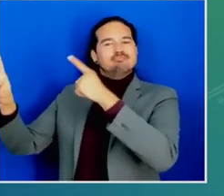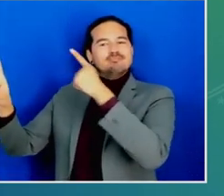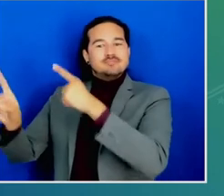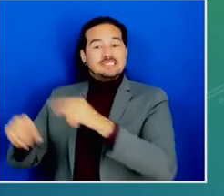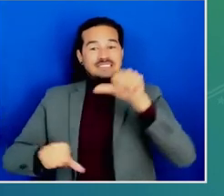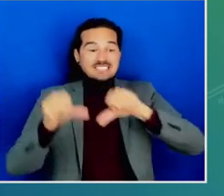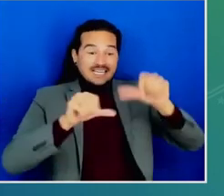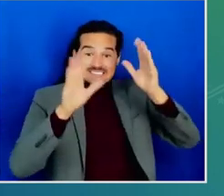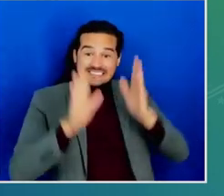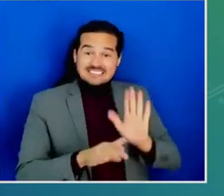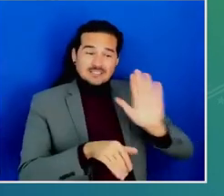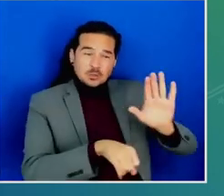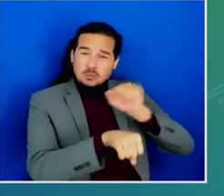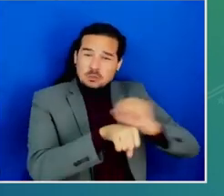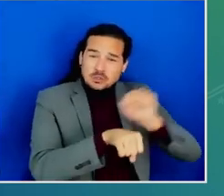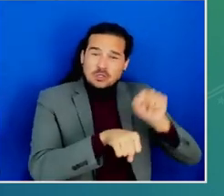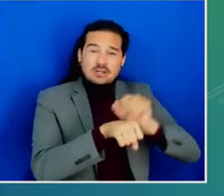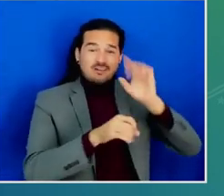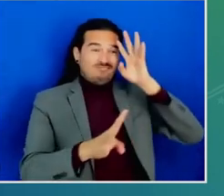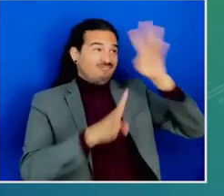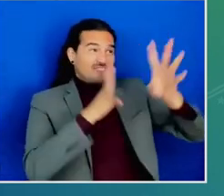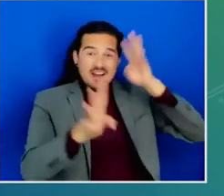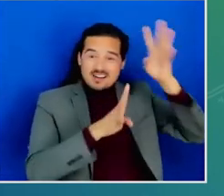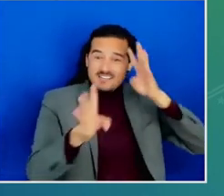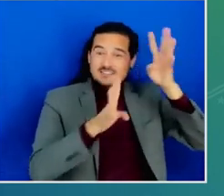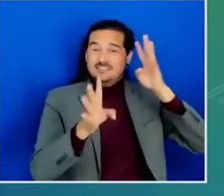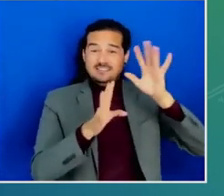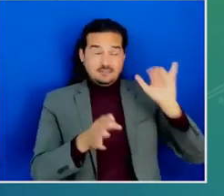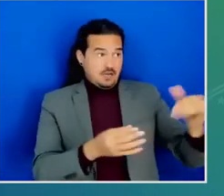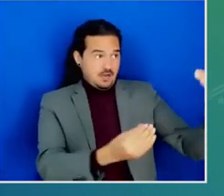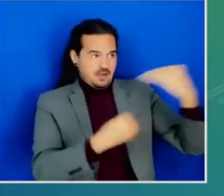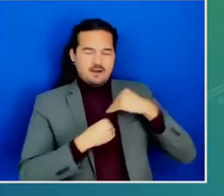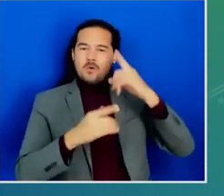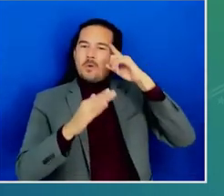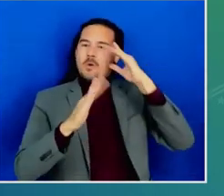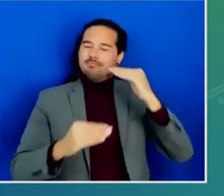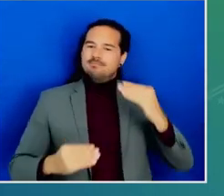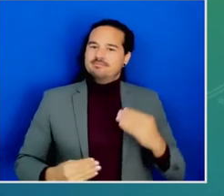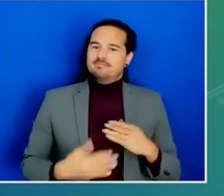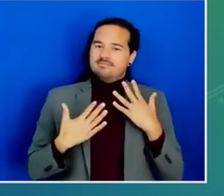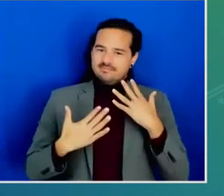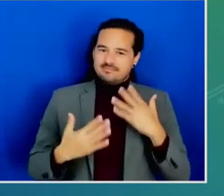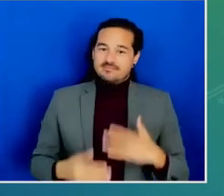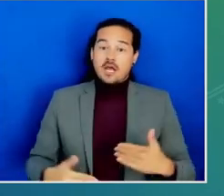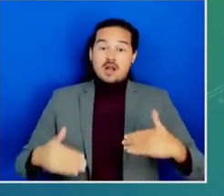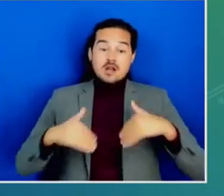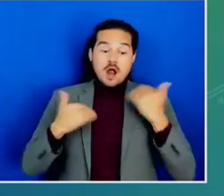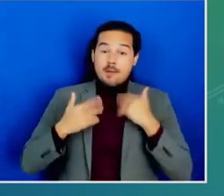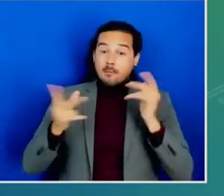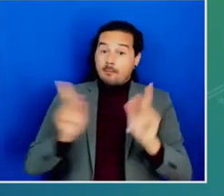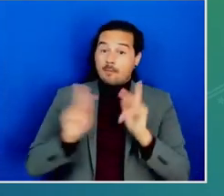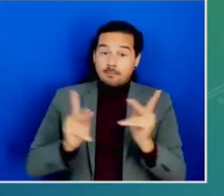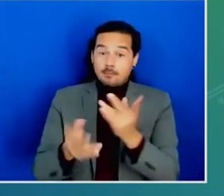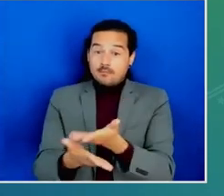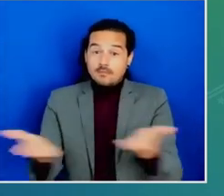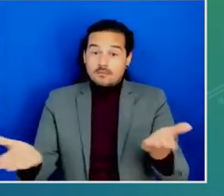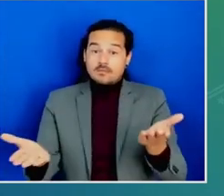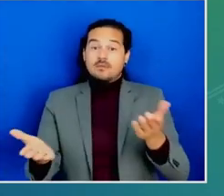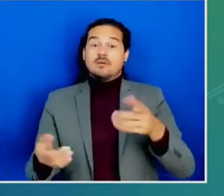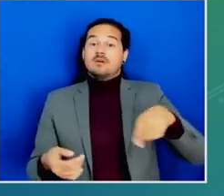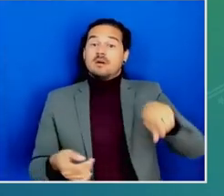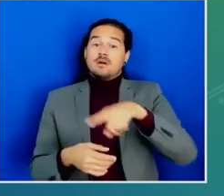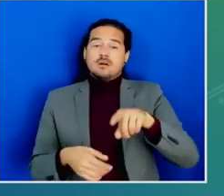and inventing, they give me hope. Young organizers mobilizing and advocating,